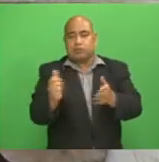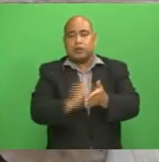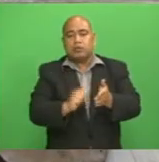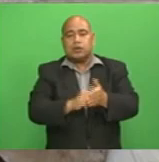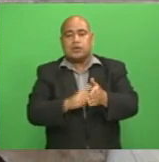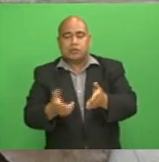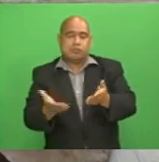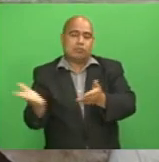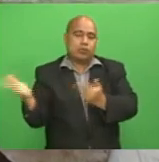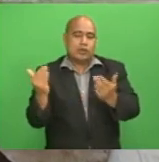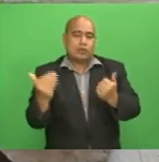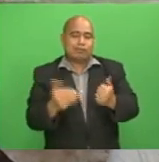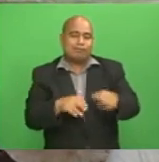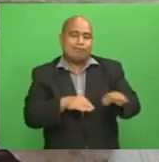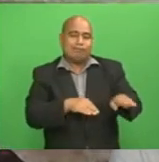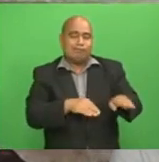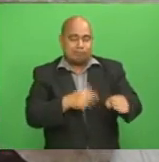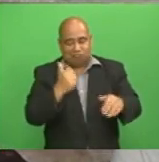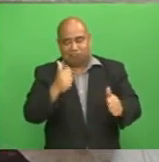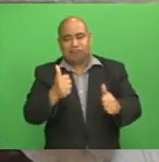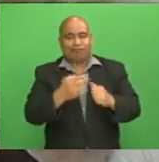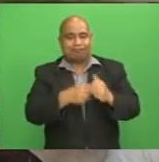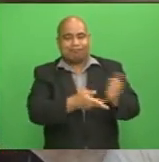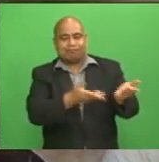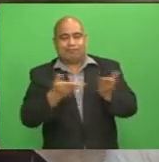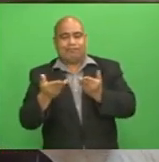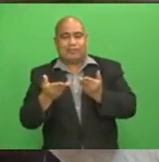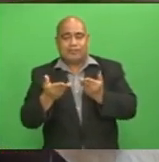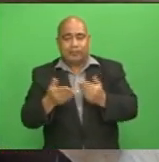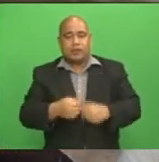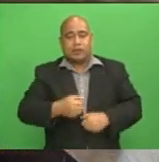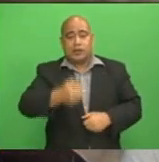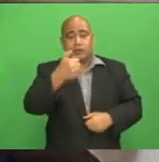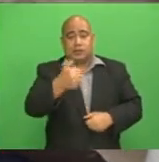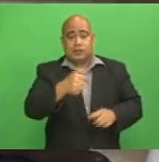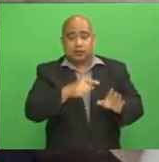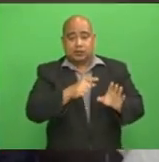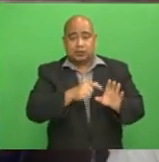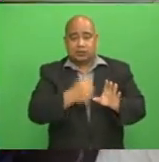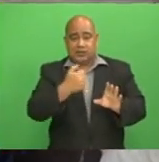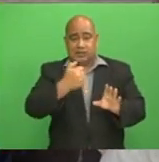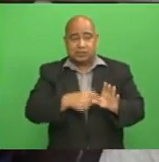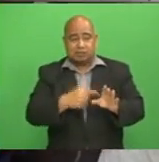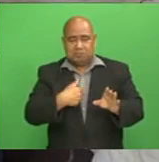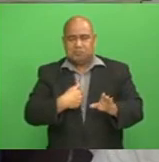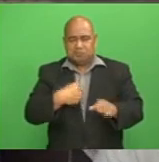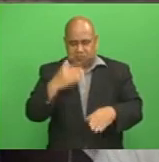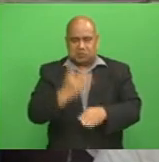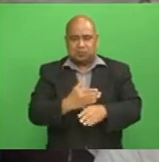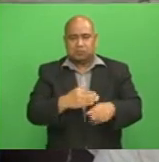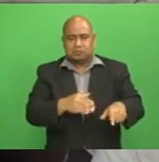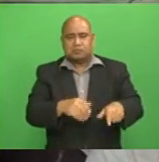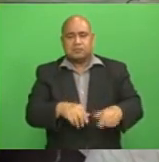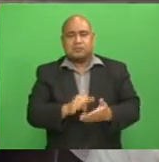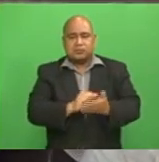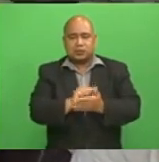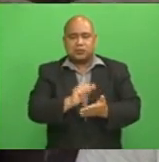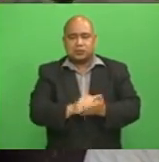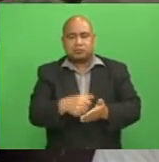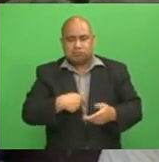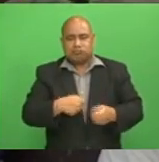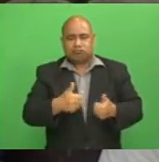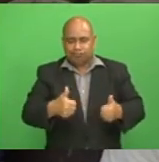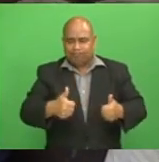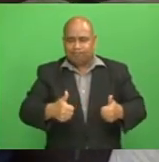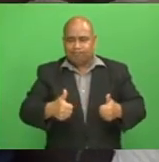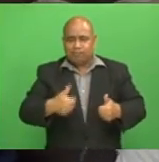news. For 6 years, I've been selling from here. It's about time we have a new market. It will be the best